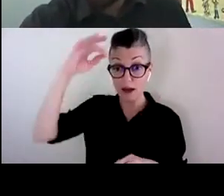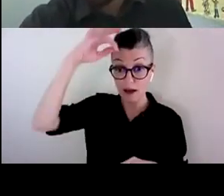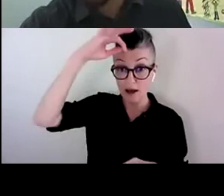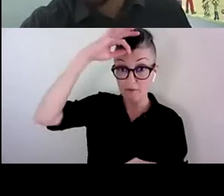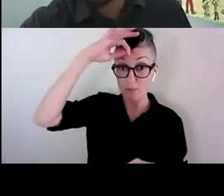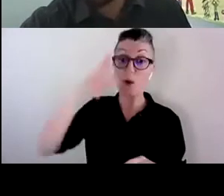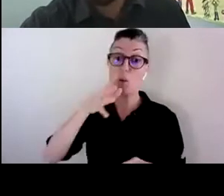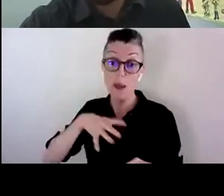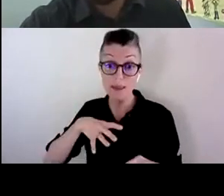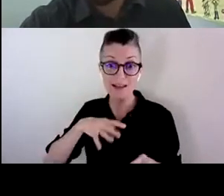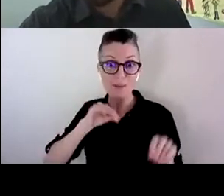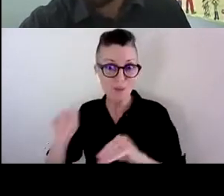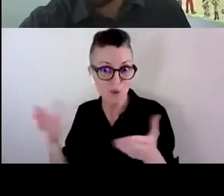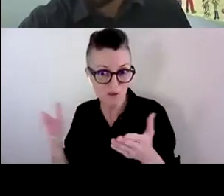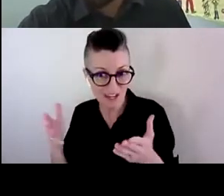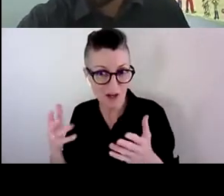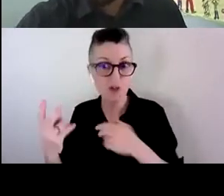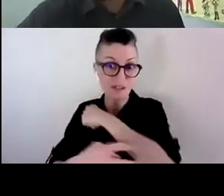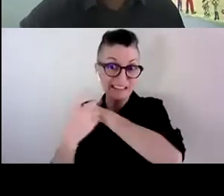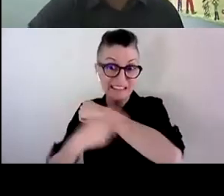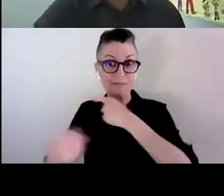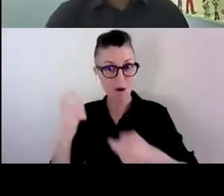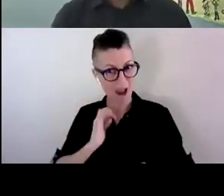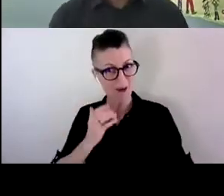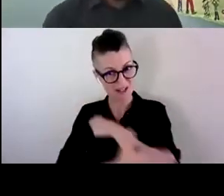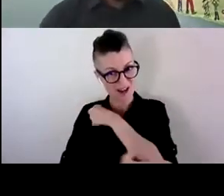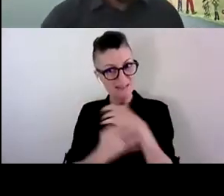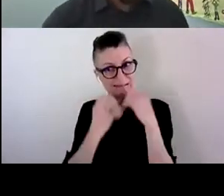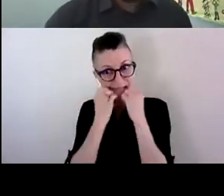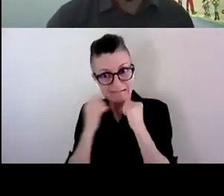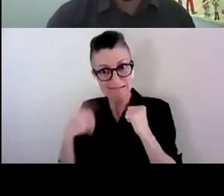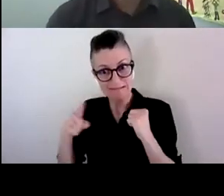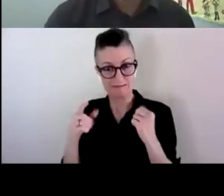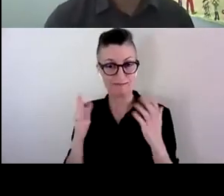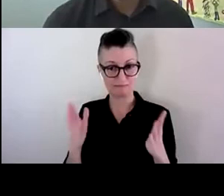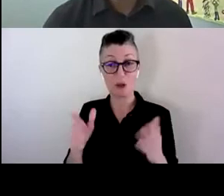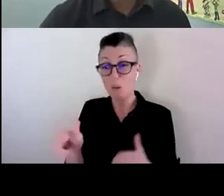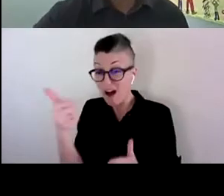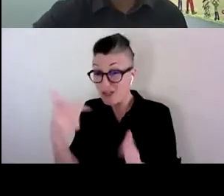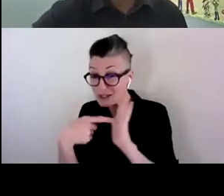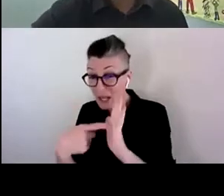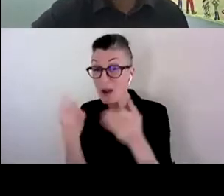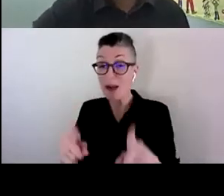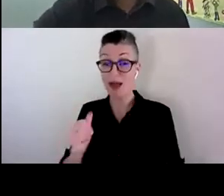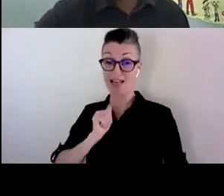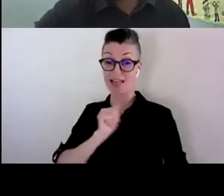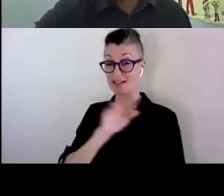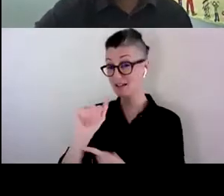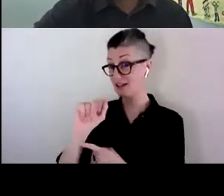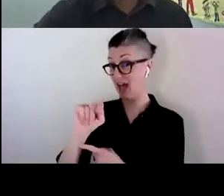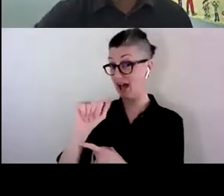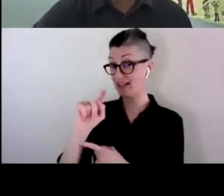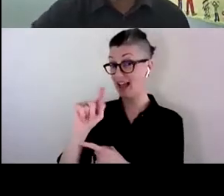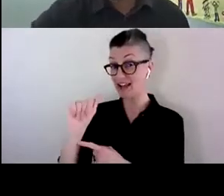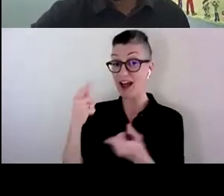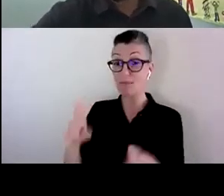Another timely example is what happened in Atlanta a couple of days ago, where a white